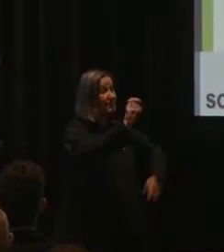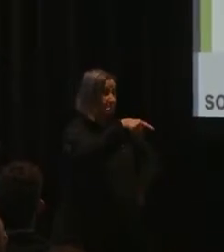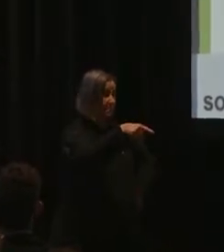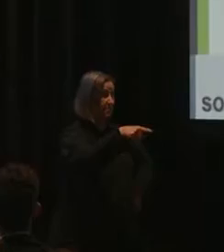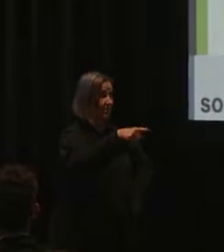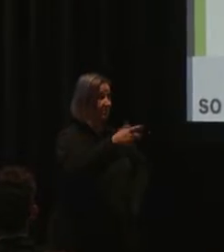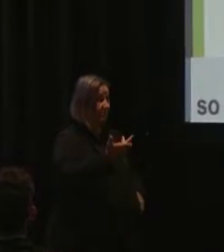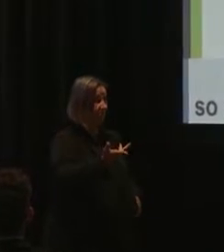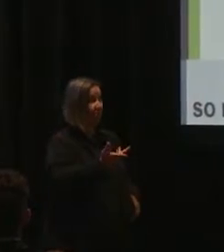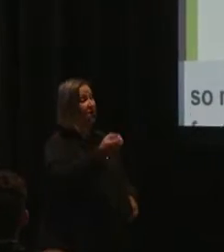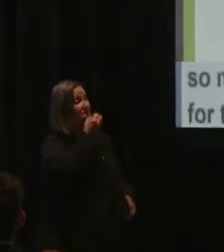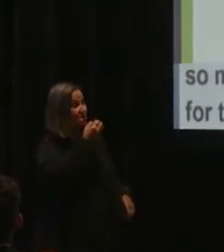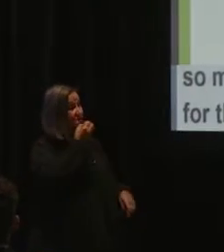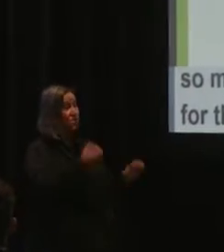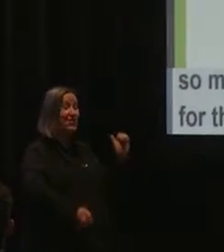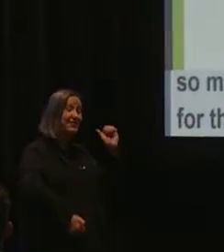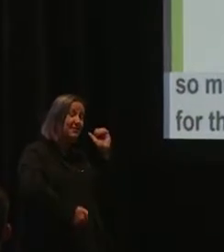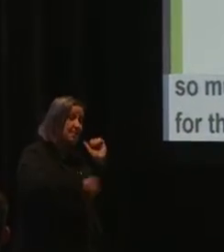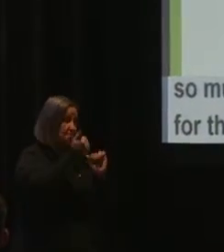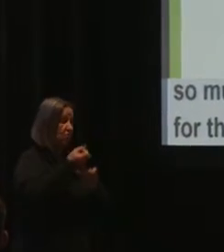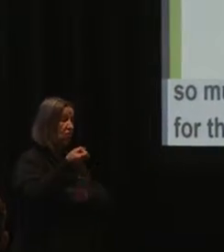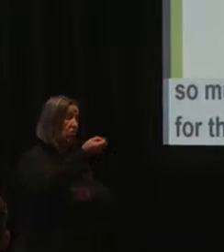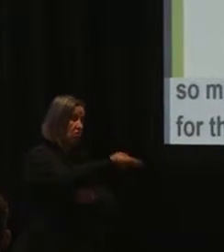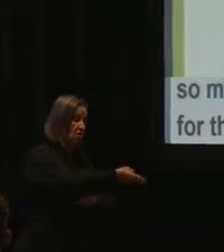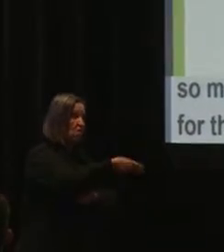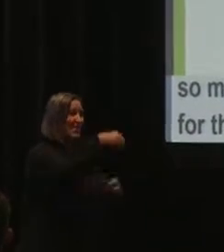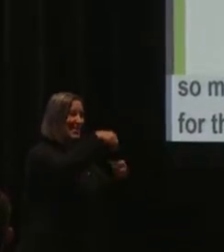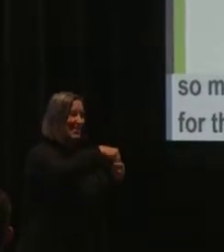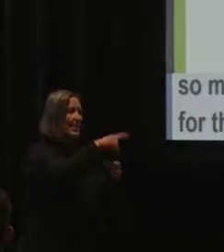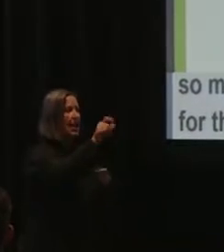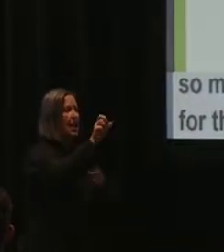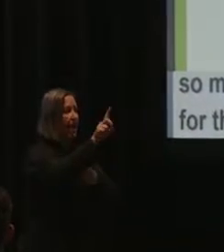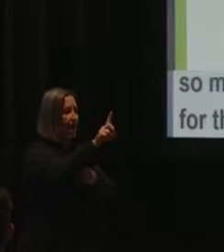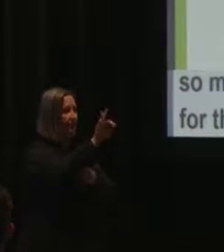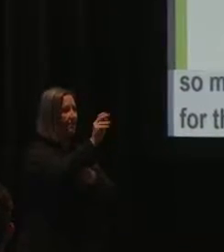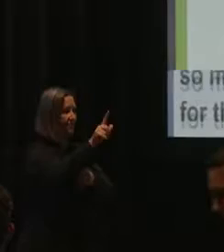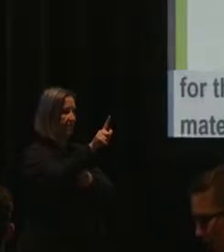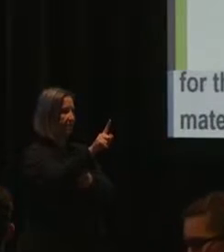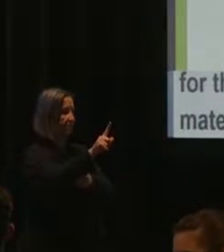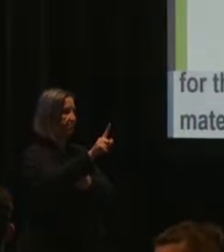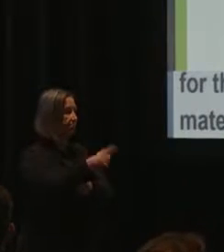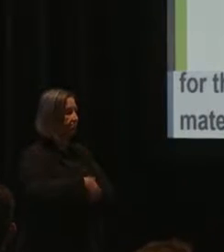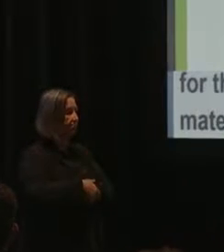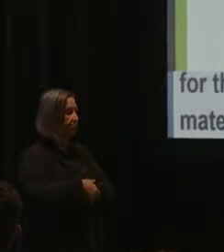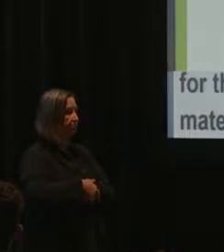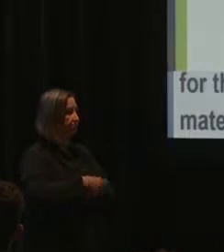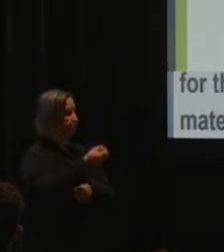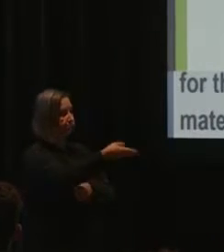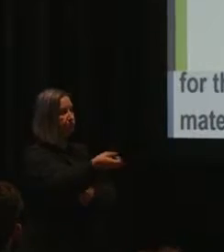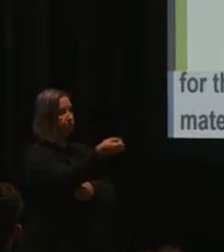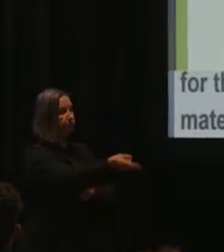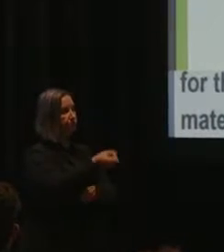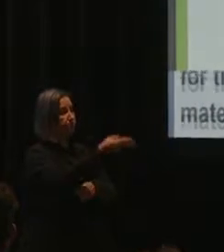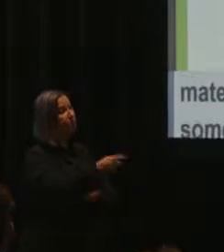for the single largest component of material discarded in landfills. And this is troublesome because there are various